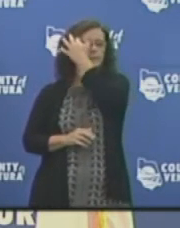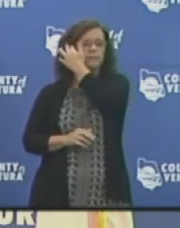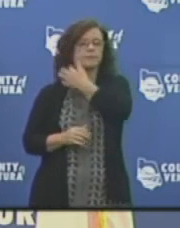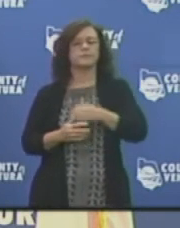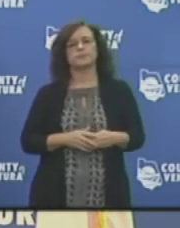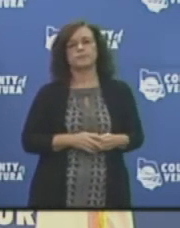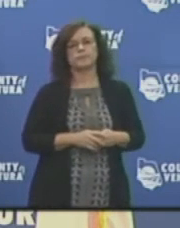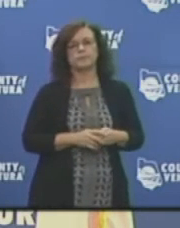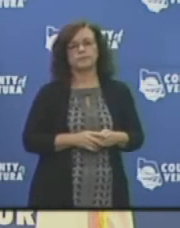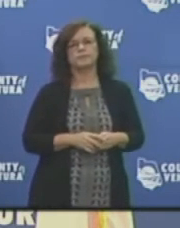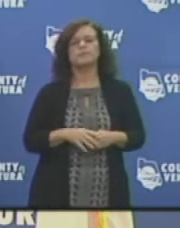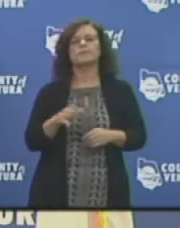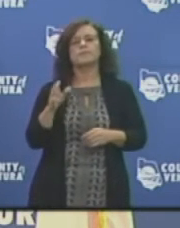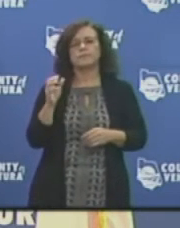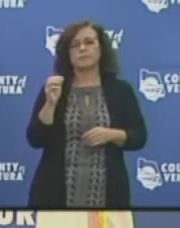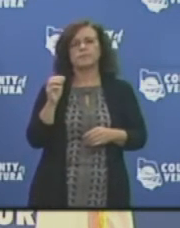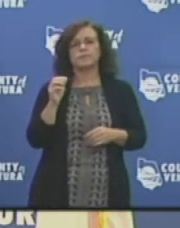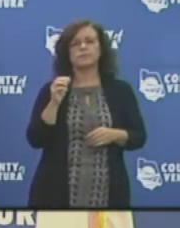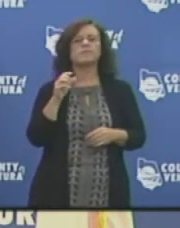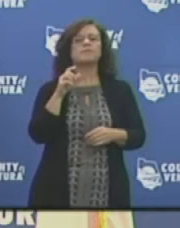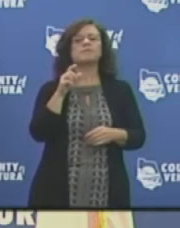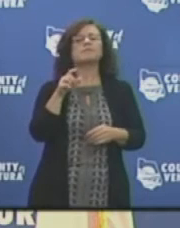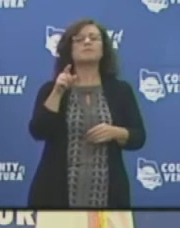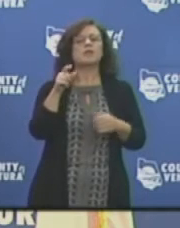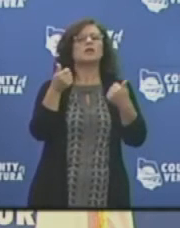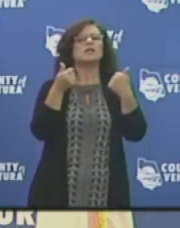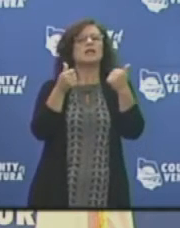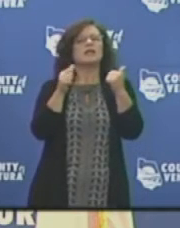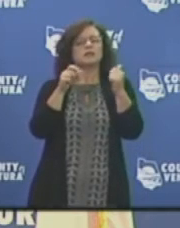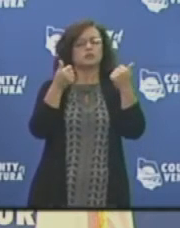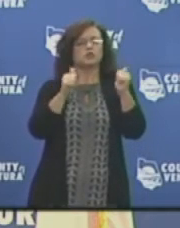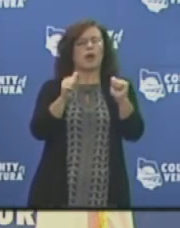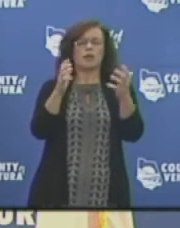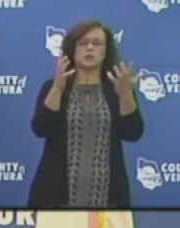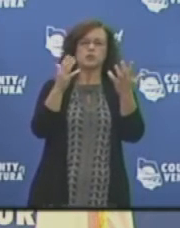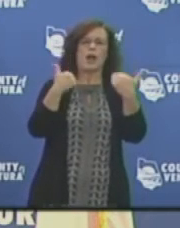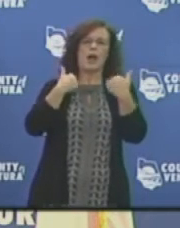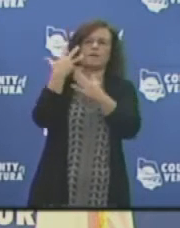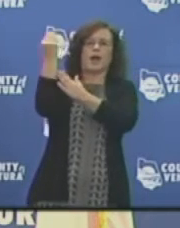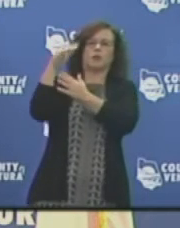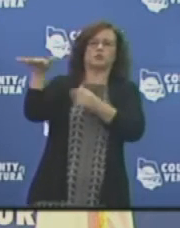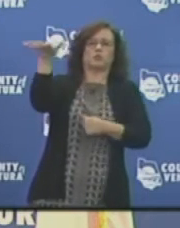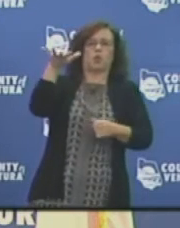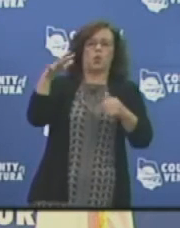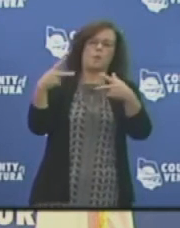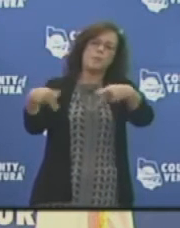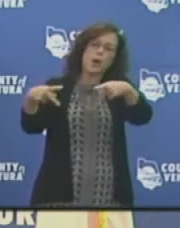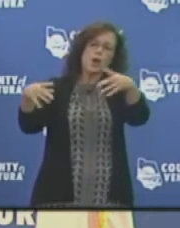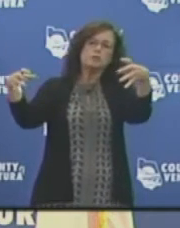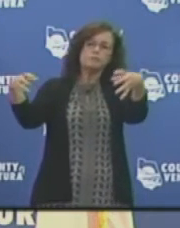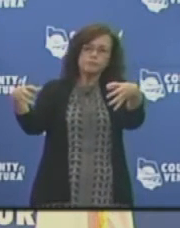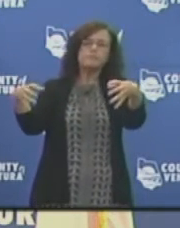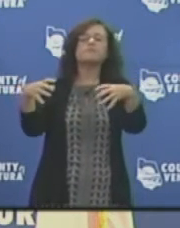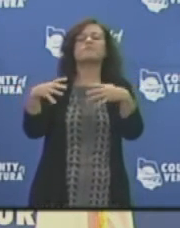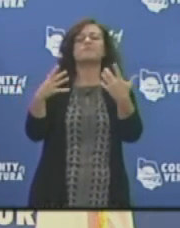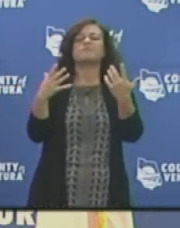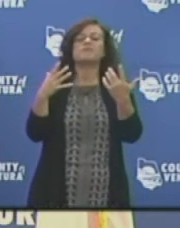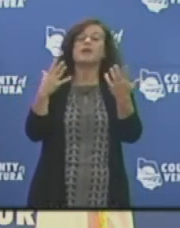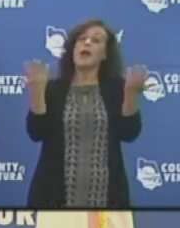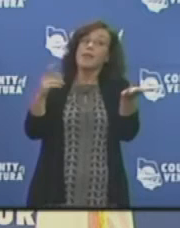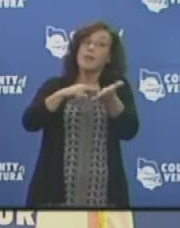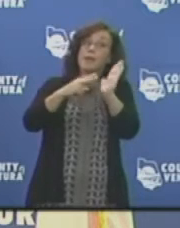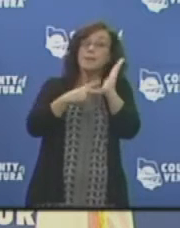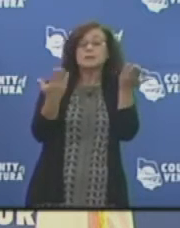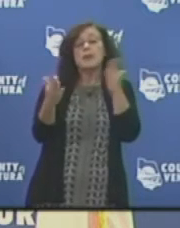the afternoon where it's warmer and you're more likely to be able to have an outdoor event. Wear masks and